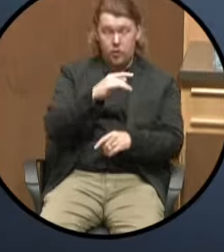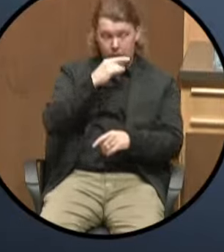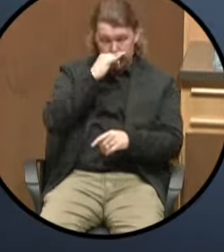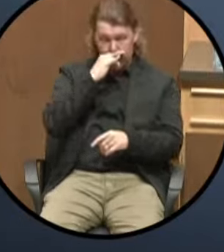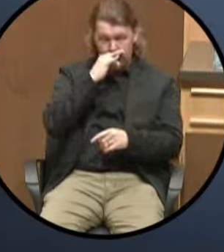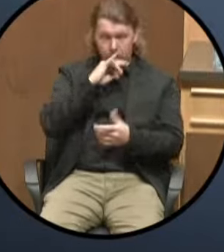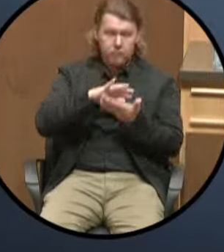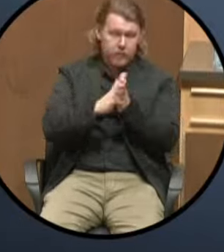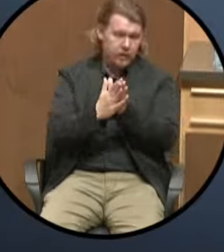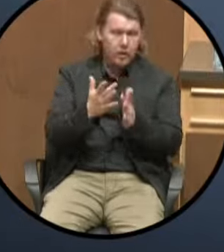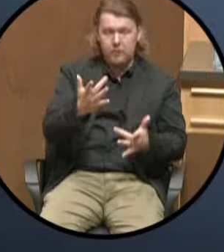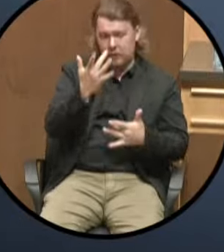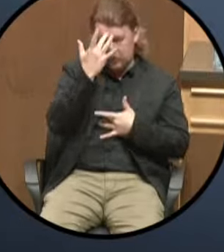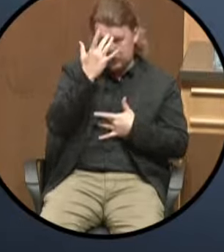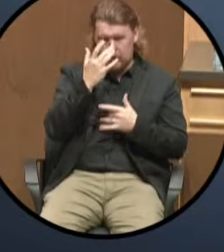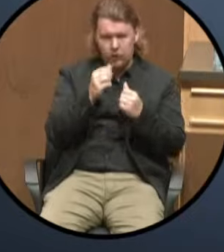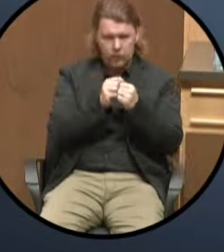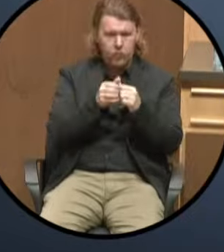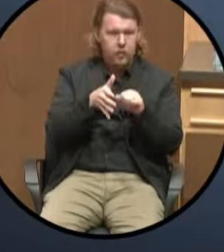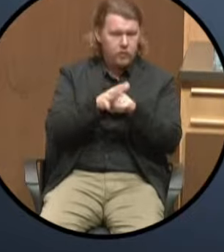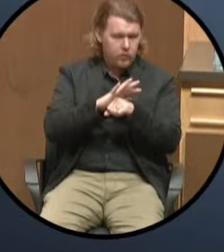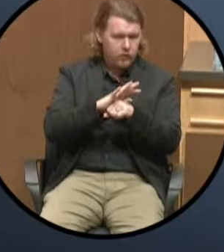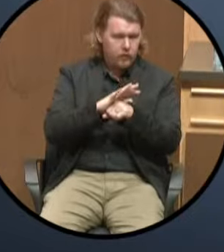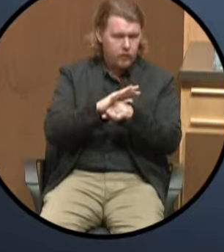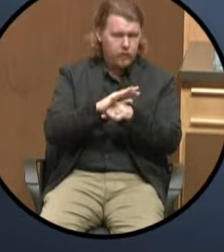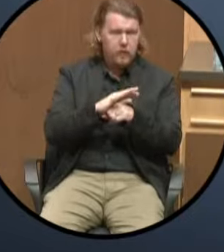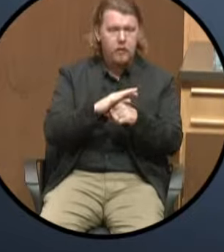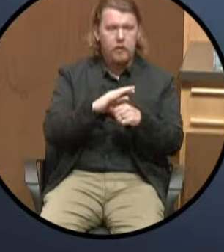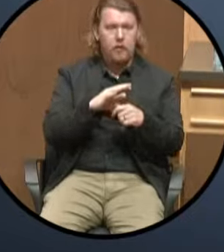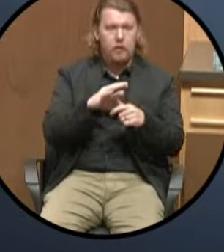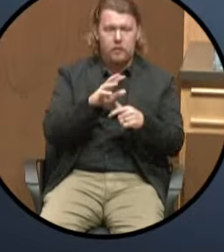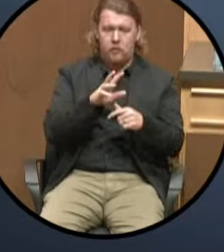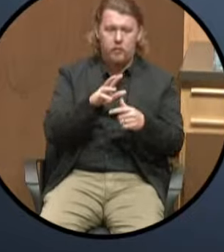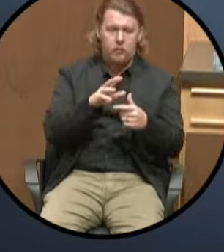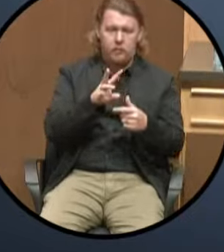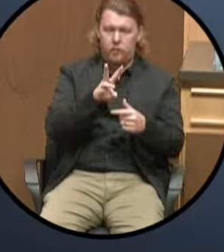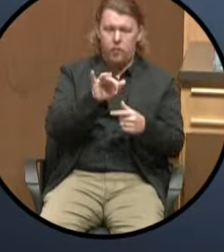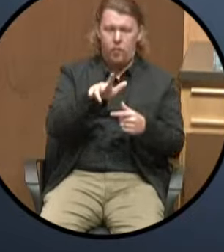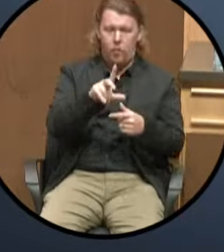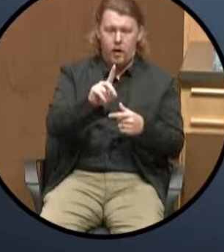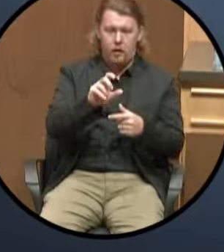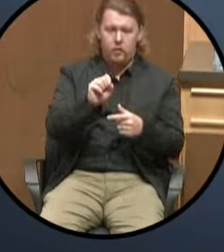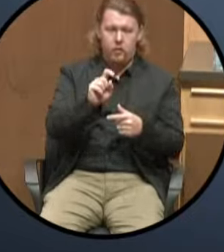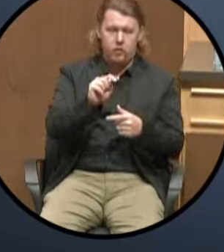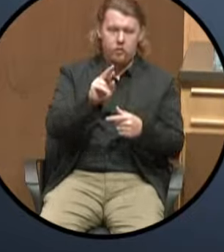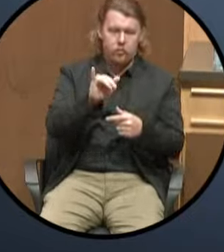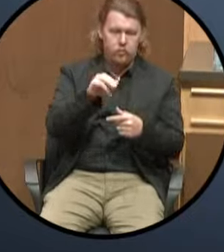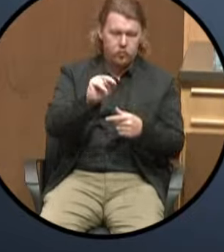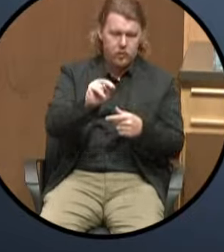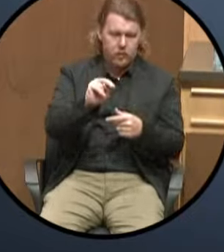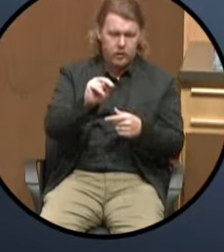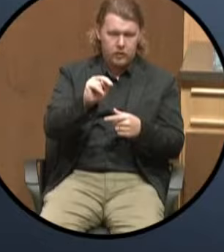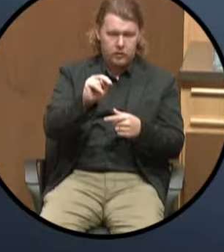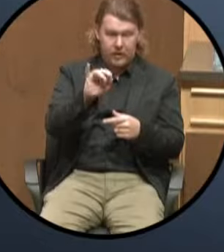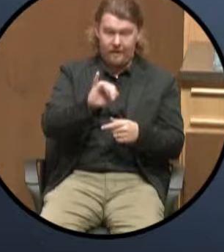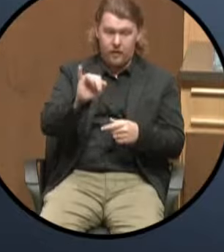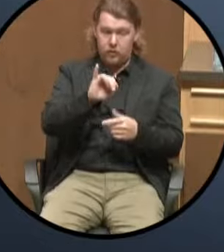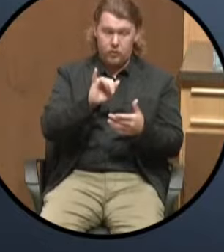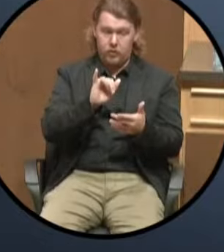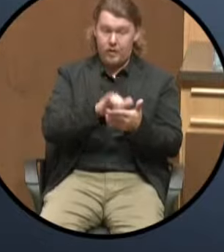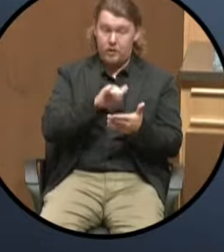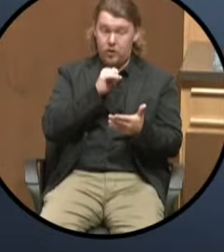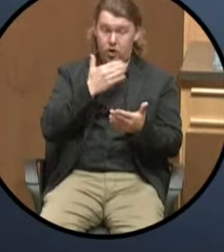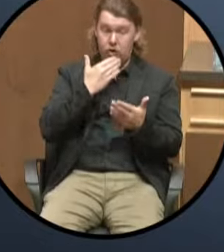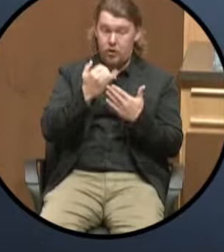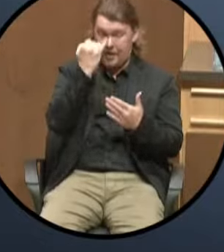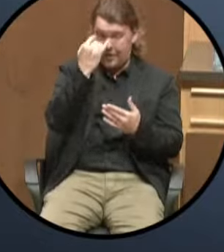gets infected and has resistance from the wild strain infection, which is not a good idea because you